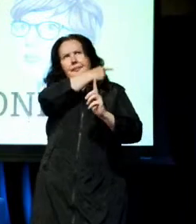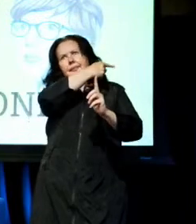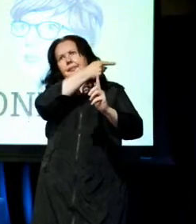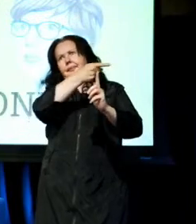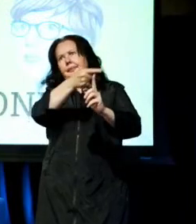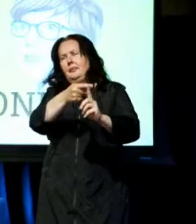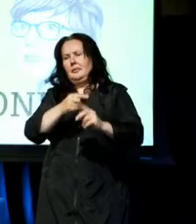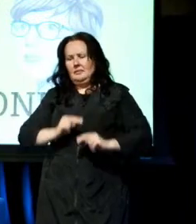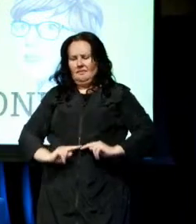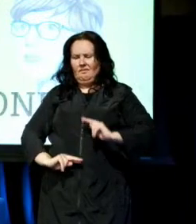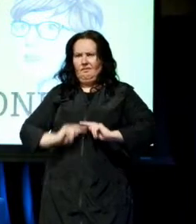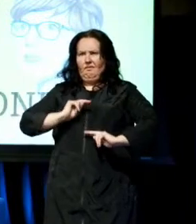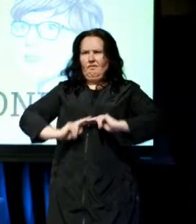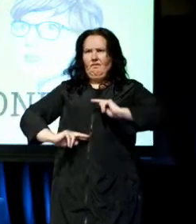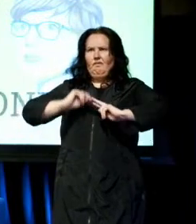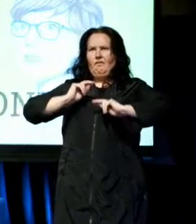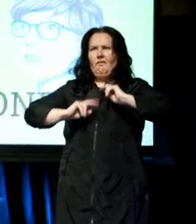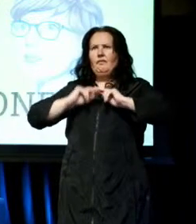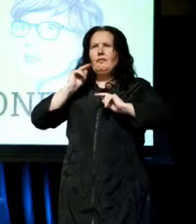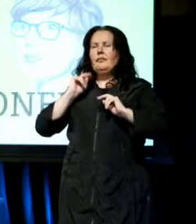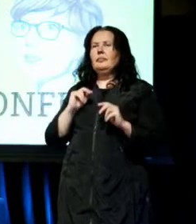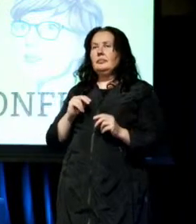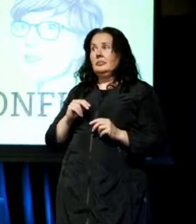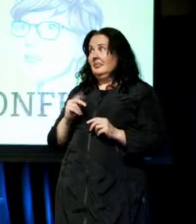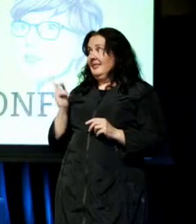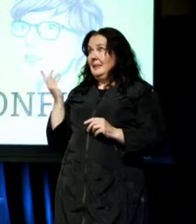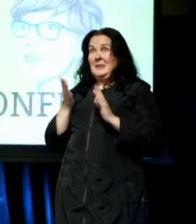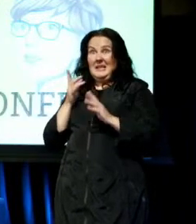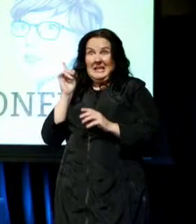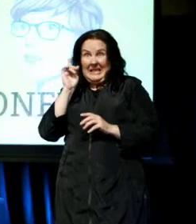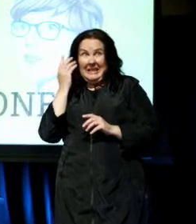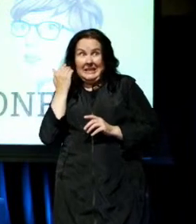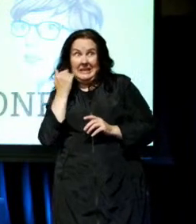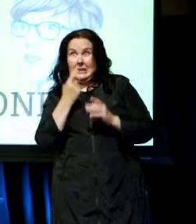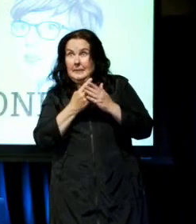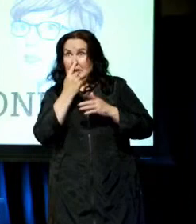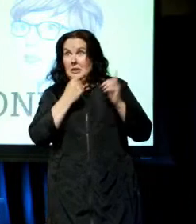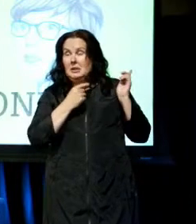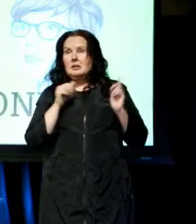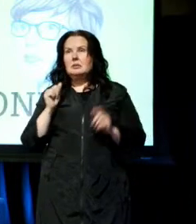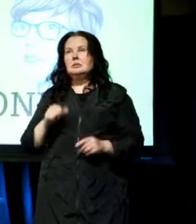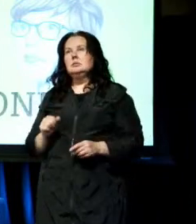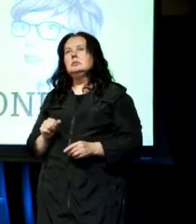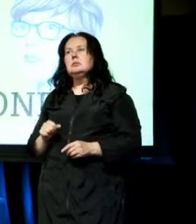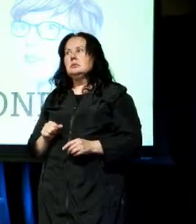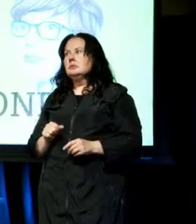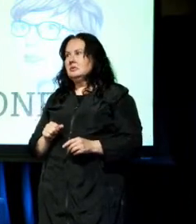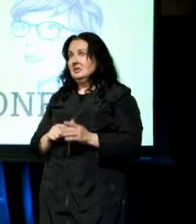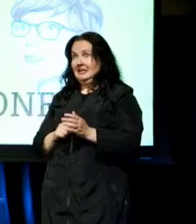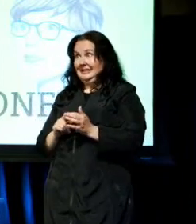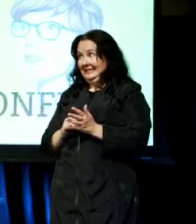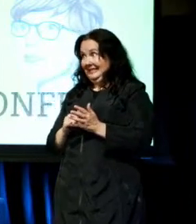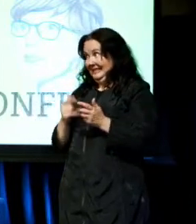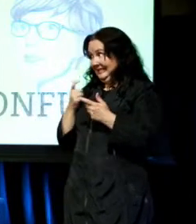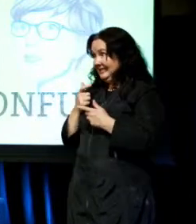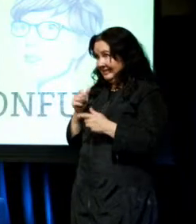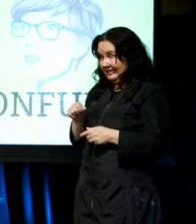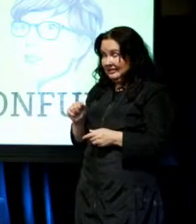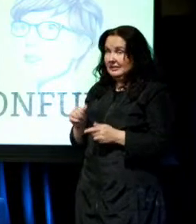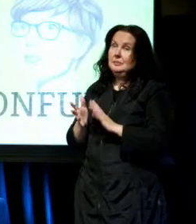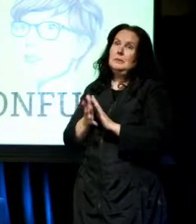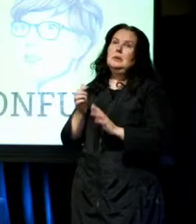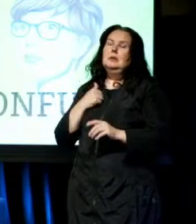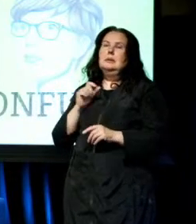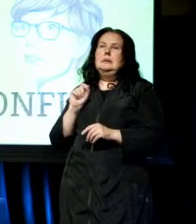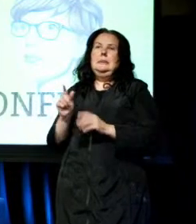horrible. This just happened to you on your way here. Yeah, just today. Like, yeah. This is like the last hour of your life. Yeah. And you know, I was